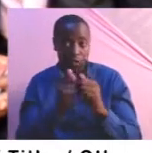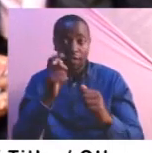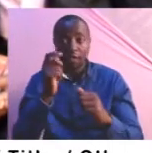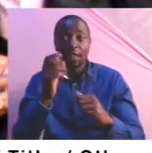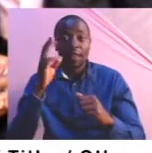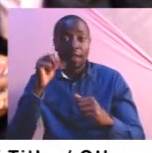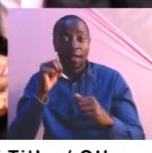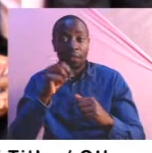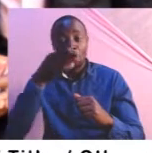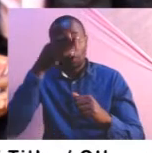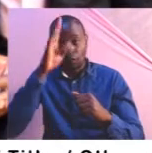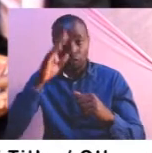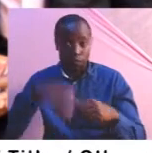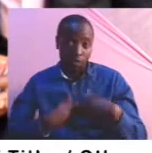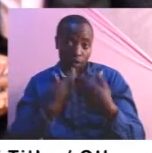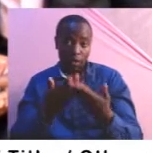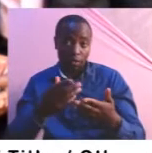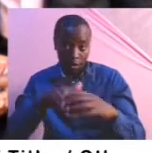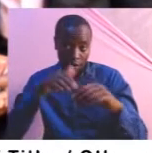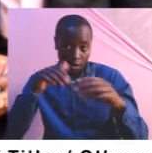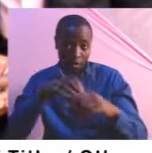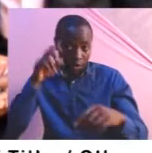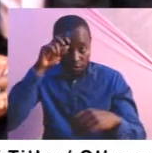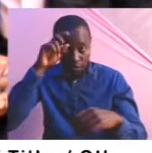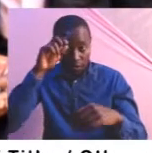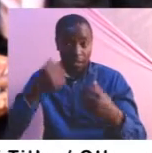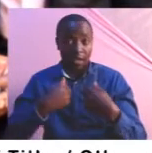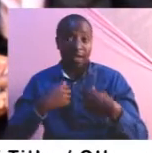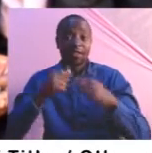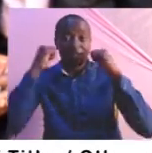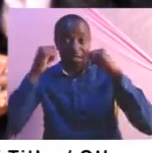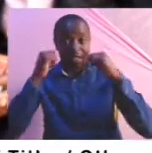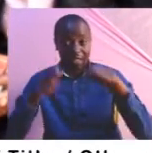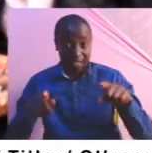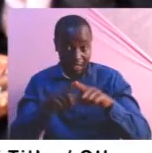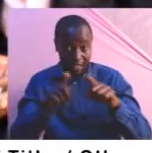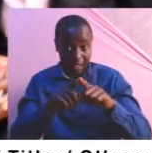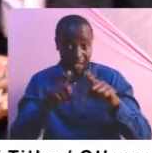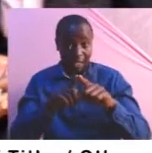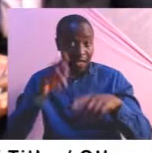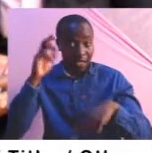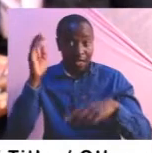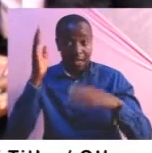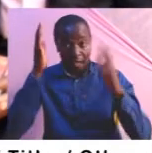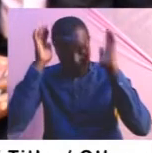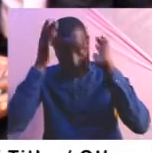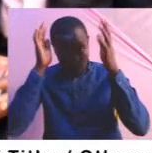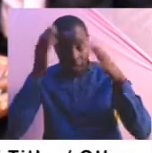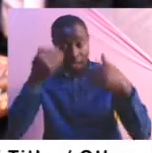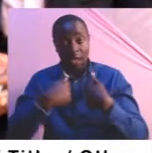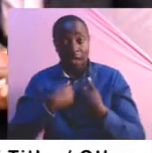brought them out of Egypt. They have the strength of a wild ox. There is no sorcery against